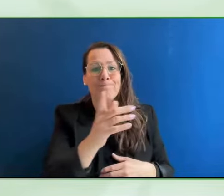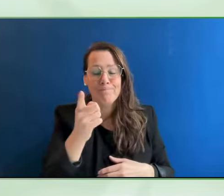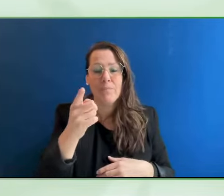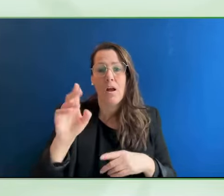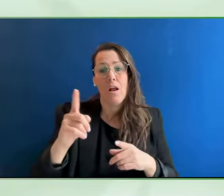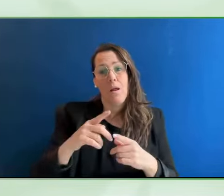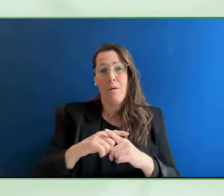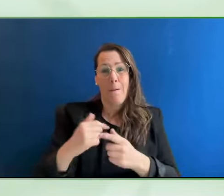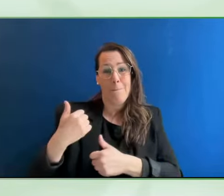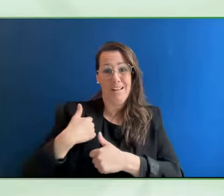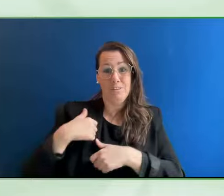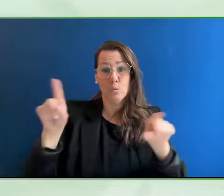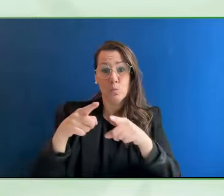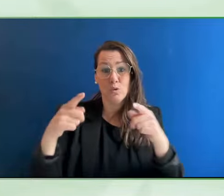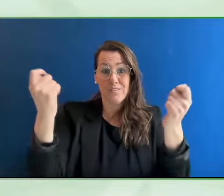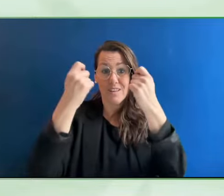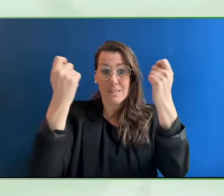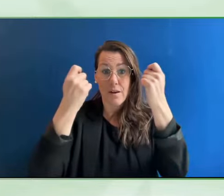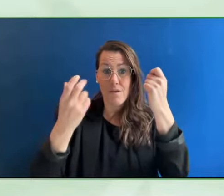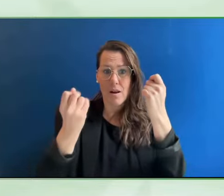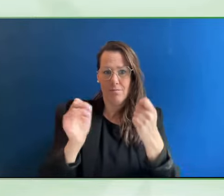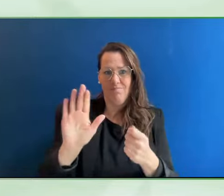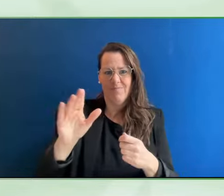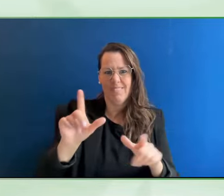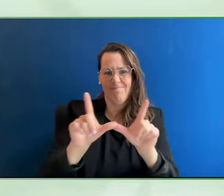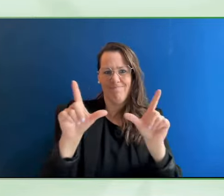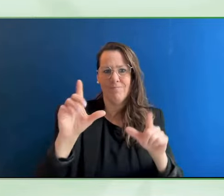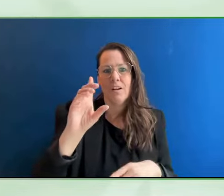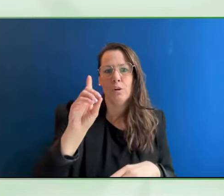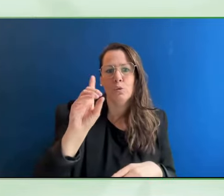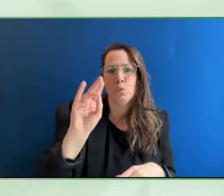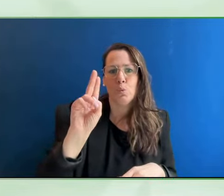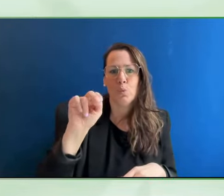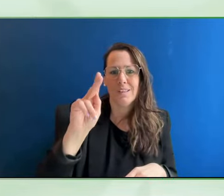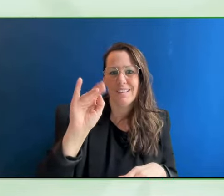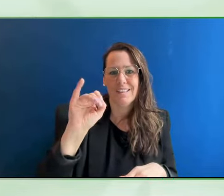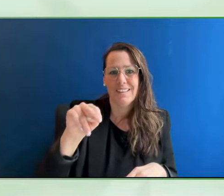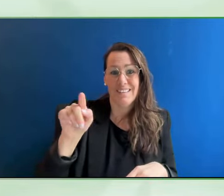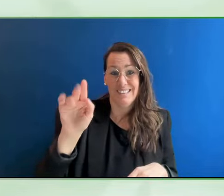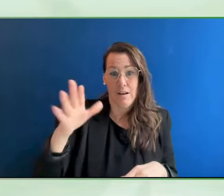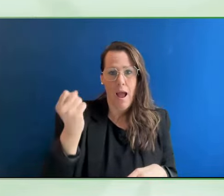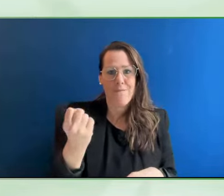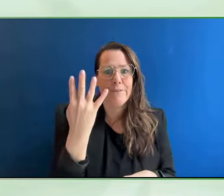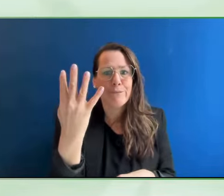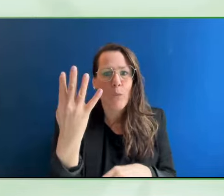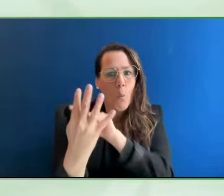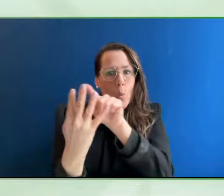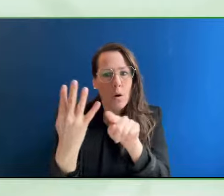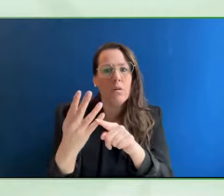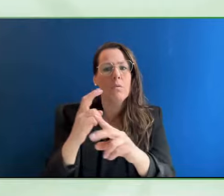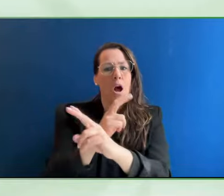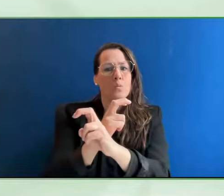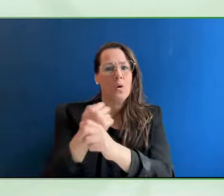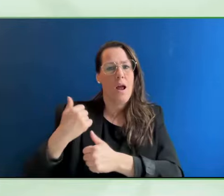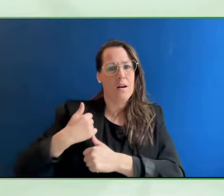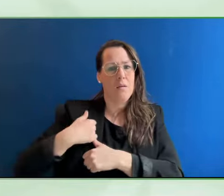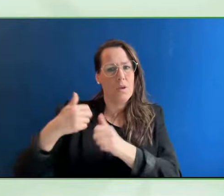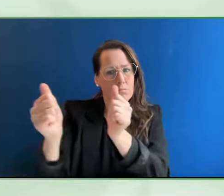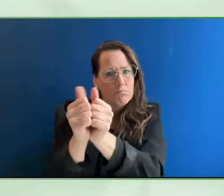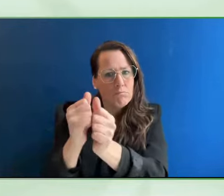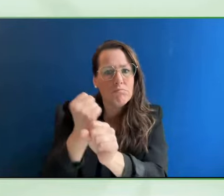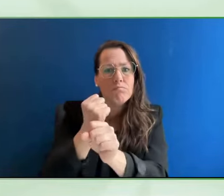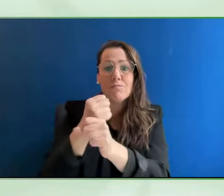coming faster than we all want to. Spring is coming. Spring is coming and winter's coming. Yes,